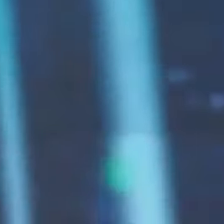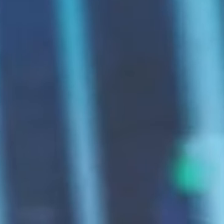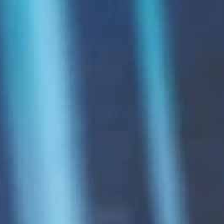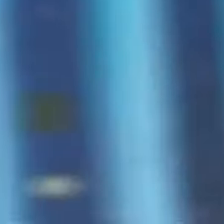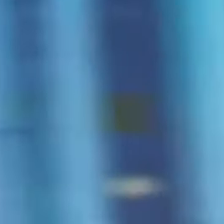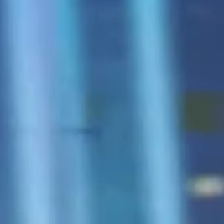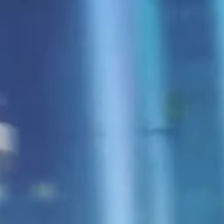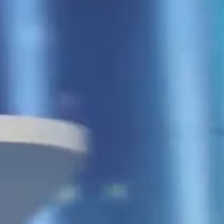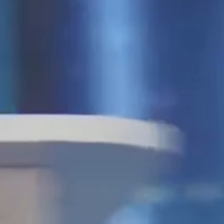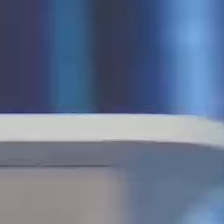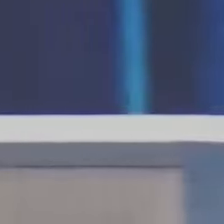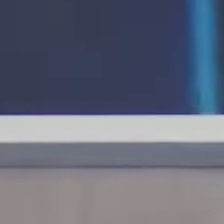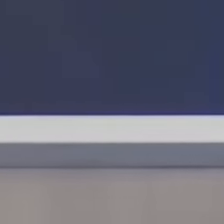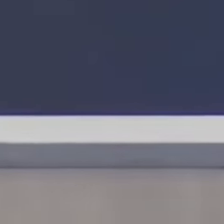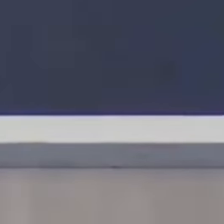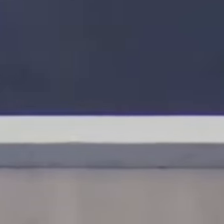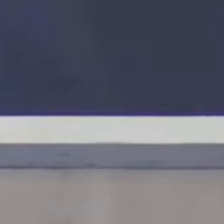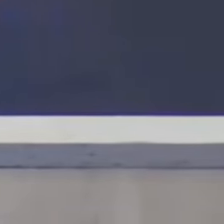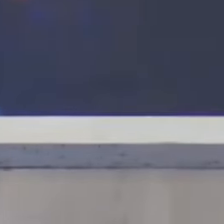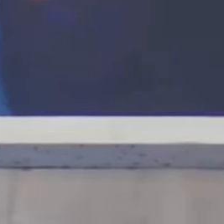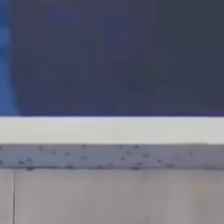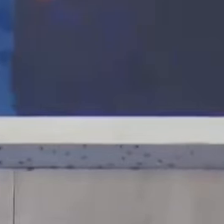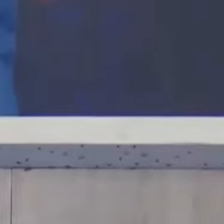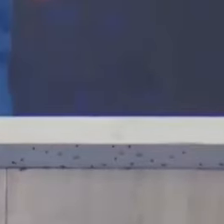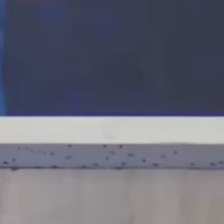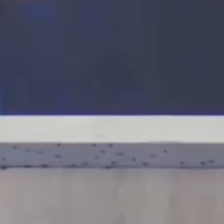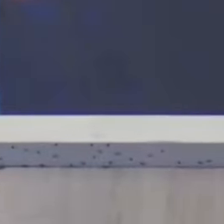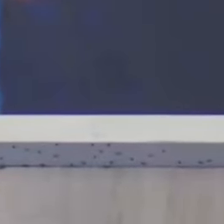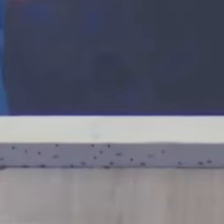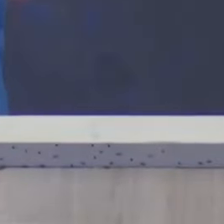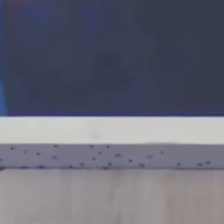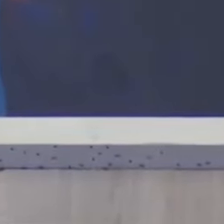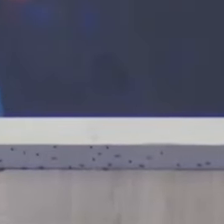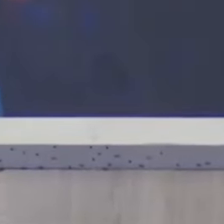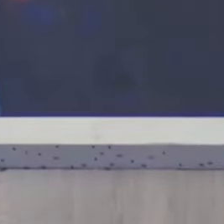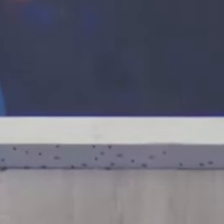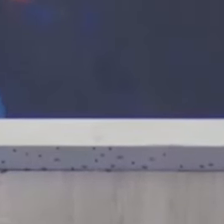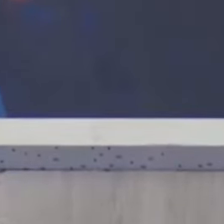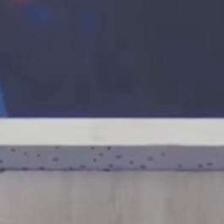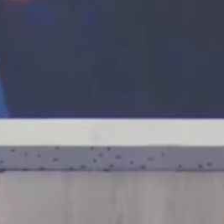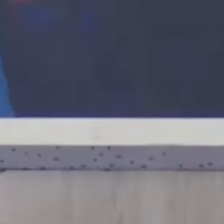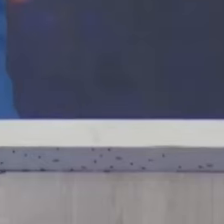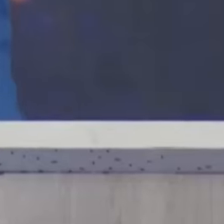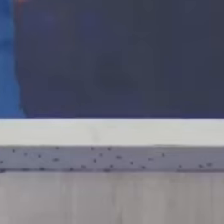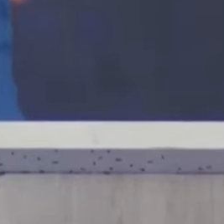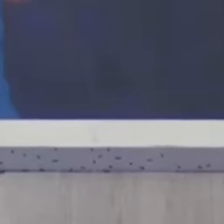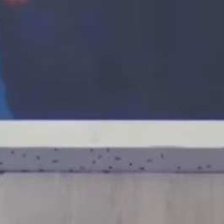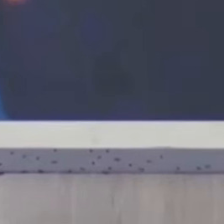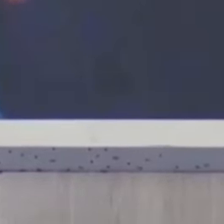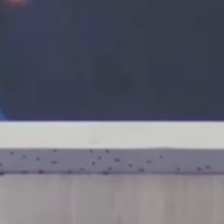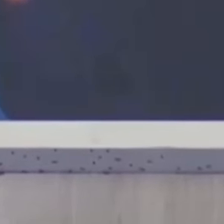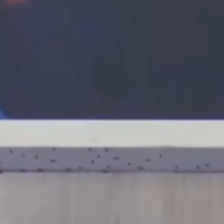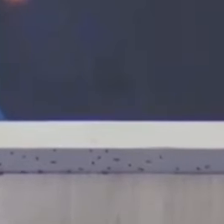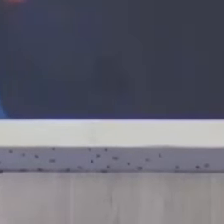goals. Because as you achieve this goal, you look up, there's a growing goal, another goal is ahead of you. And then